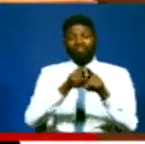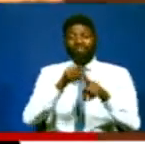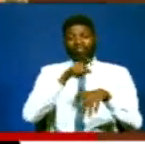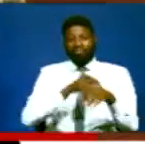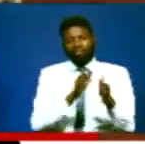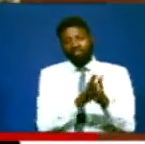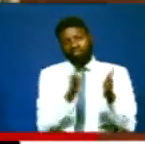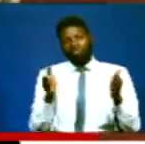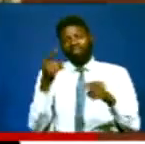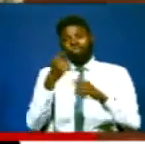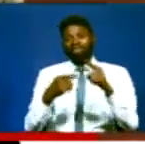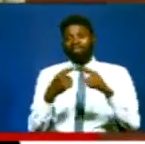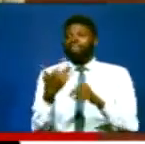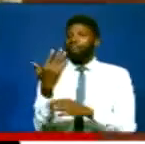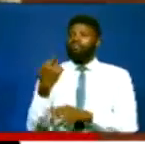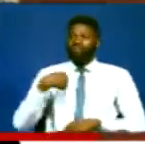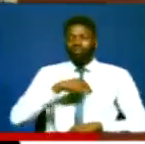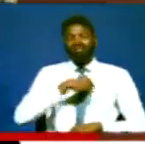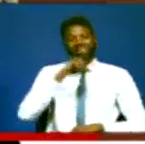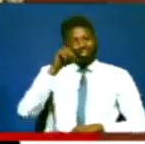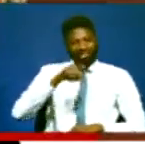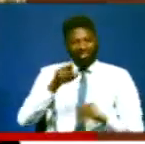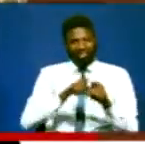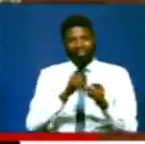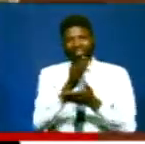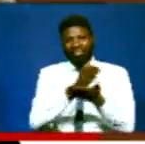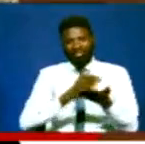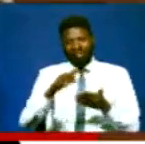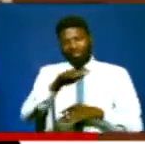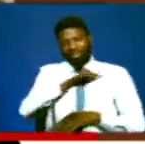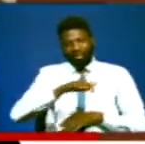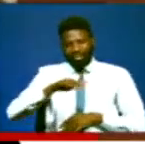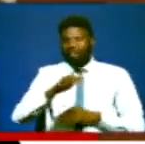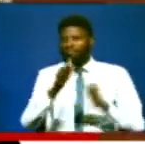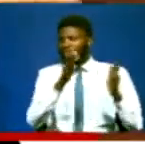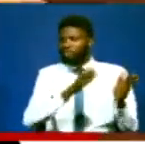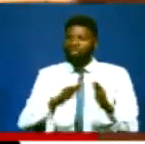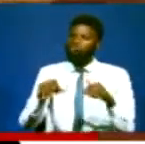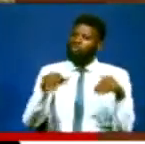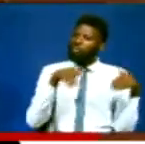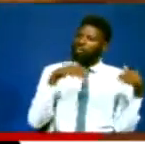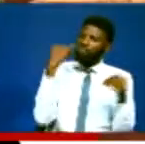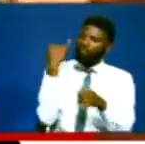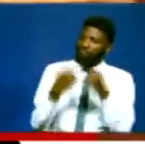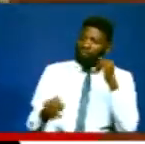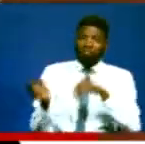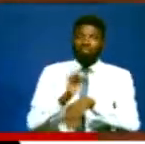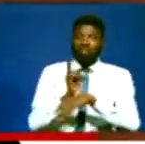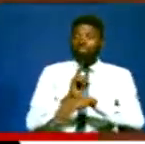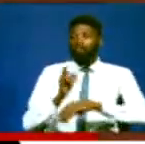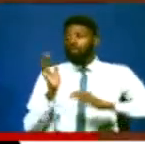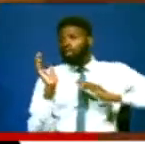need to be preparing on some of the, you know, areas. We should not wait until the last minute mm-hmm. to start running around to procure